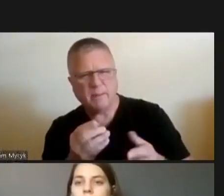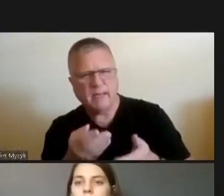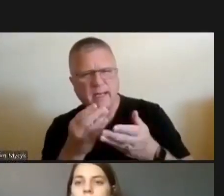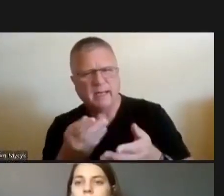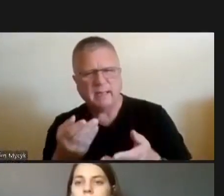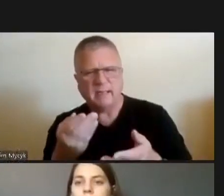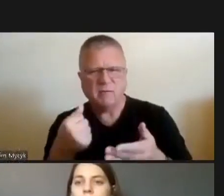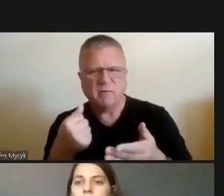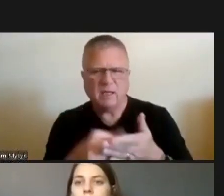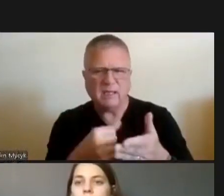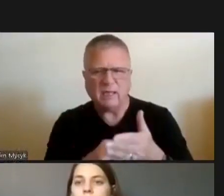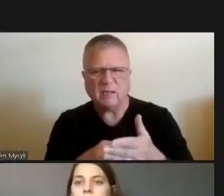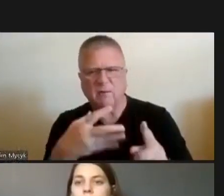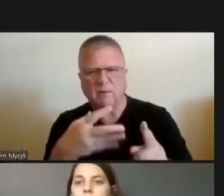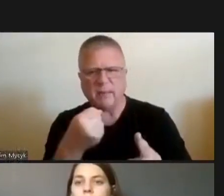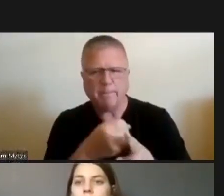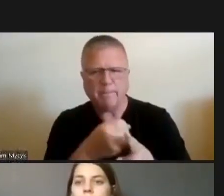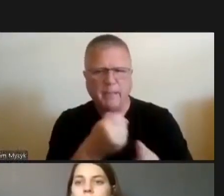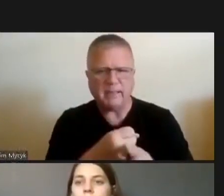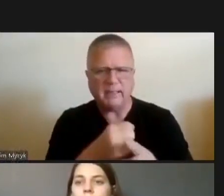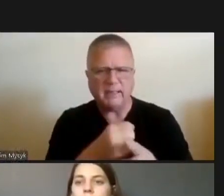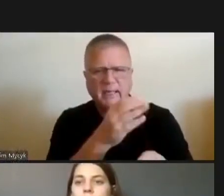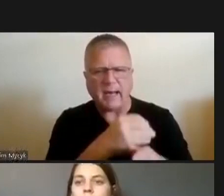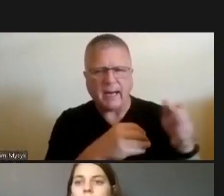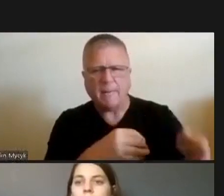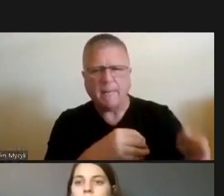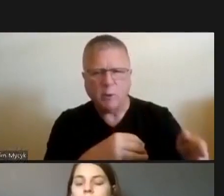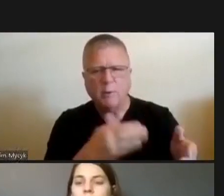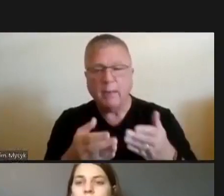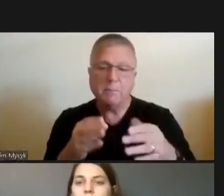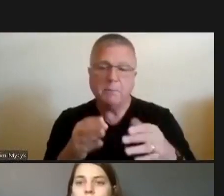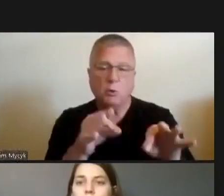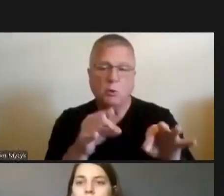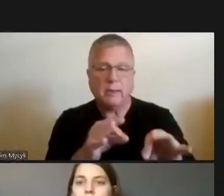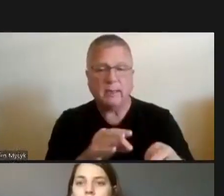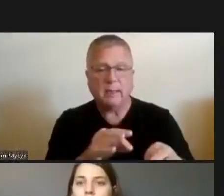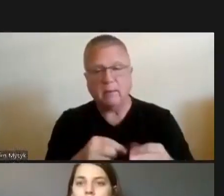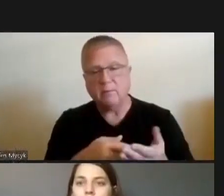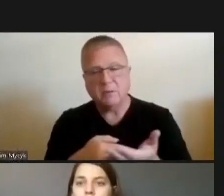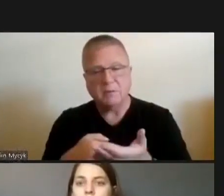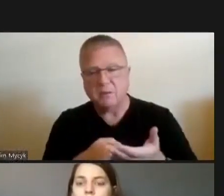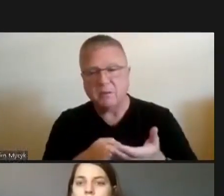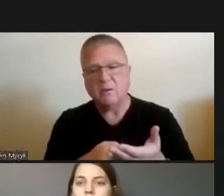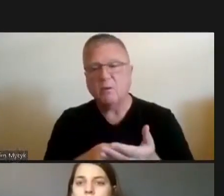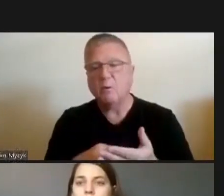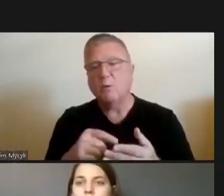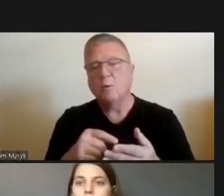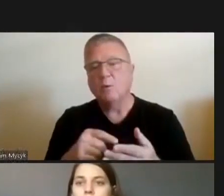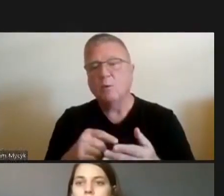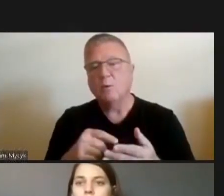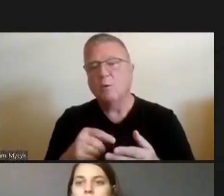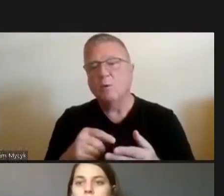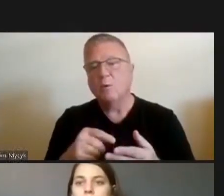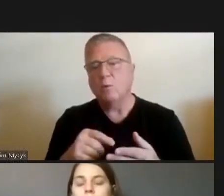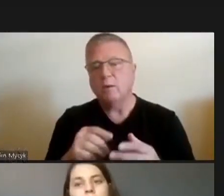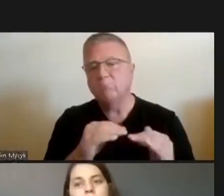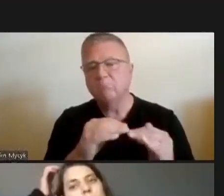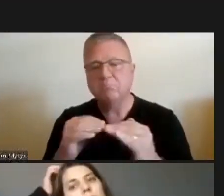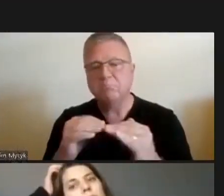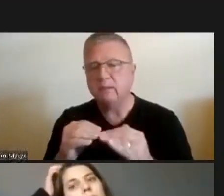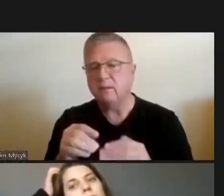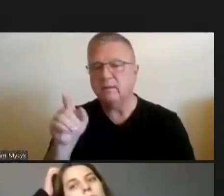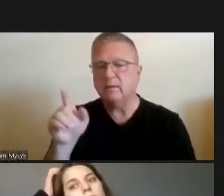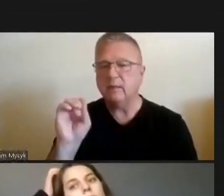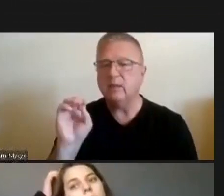the impacted neighbor. We may be looking at and consulting with our colleagues at DOMI to make sure that there isn't